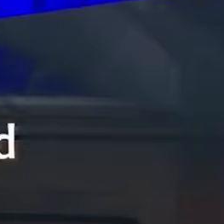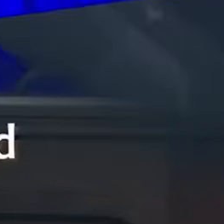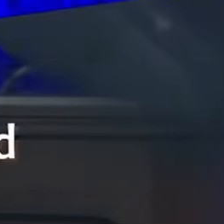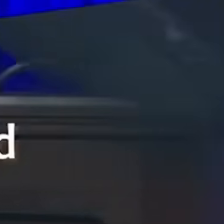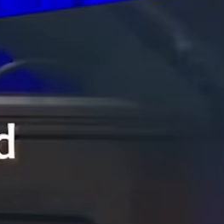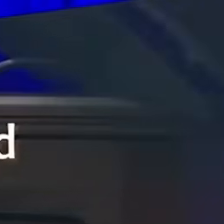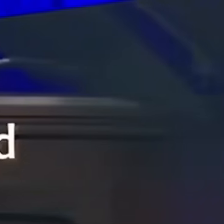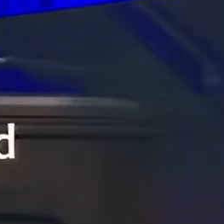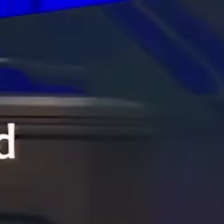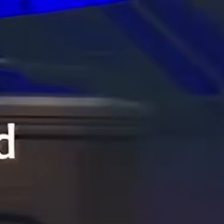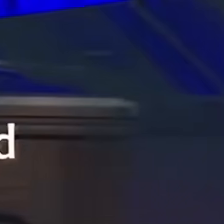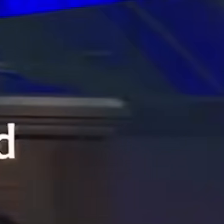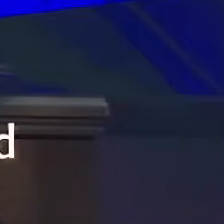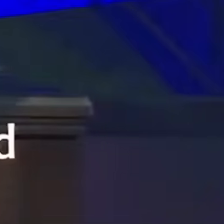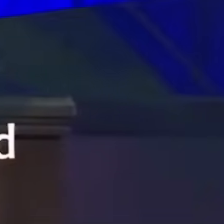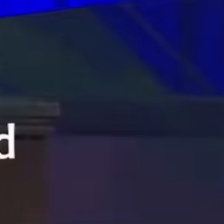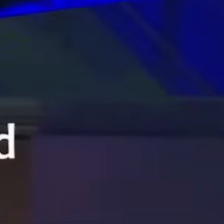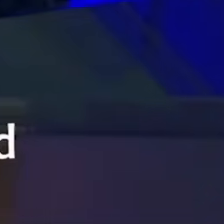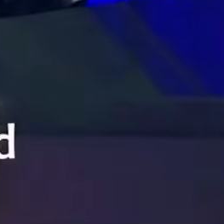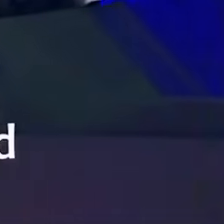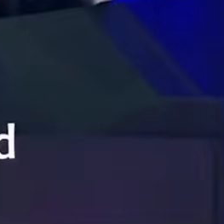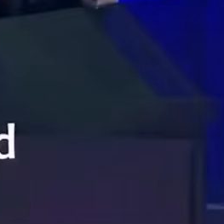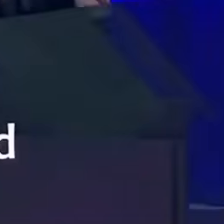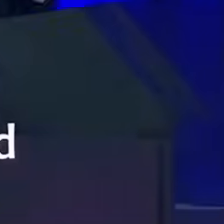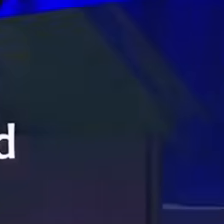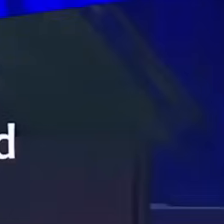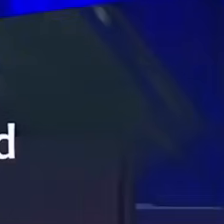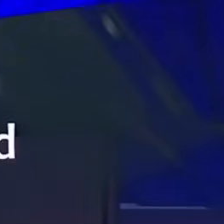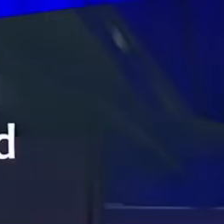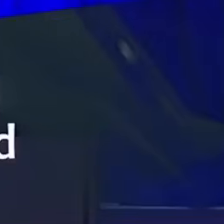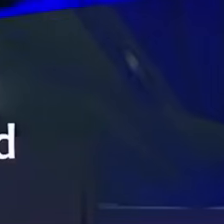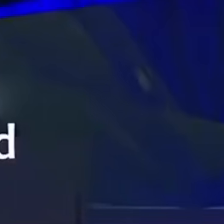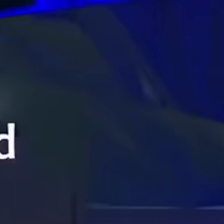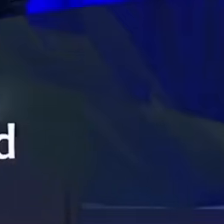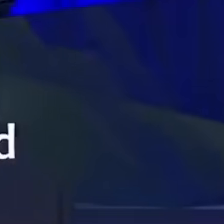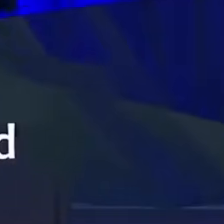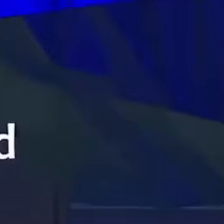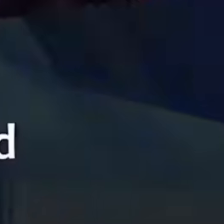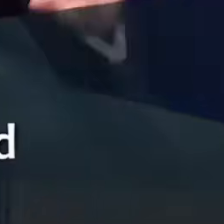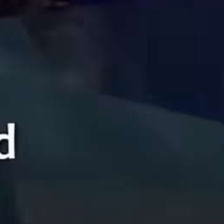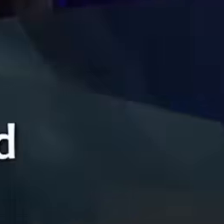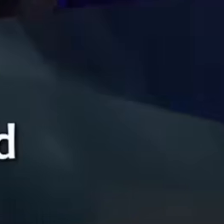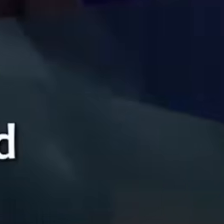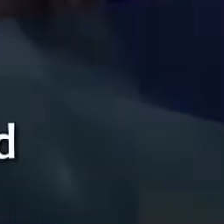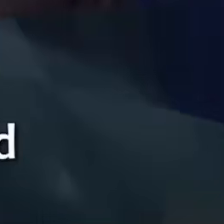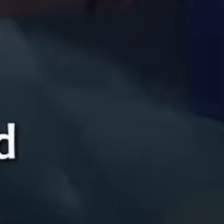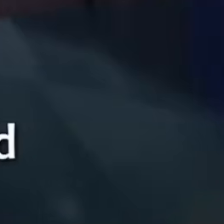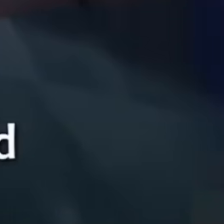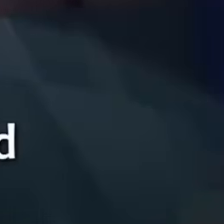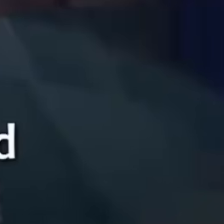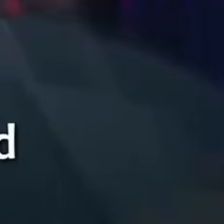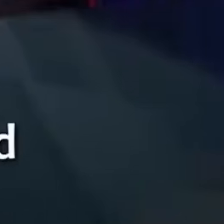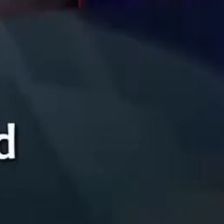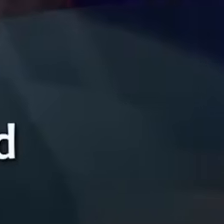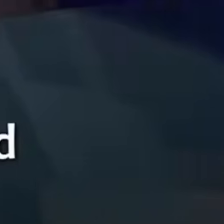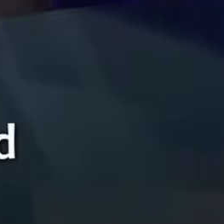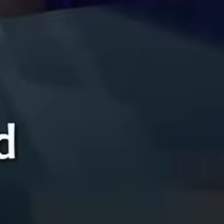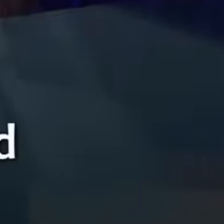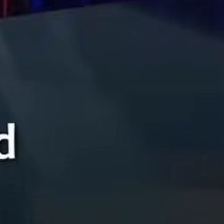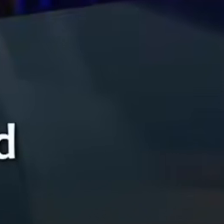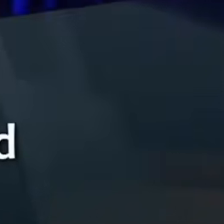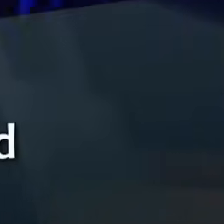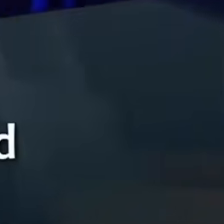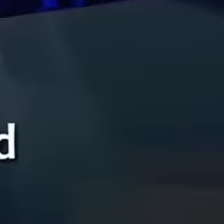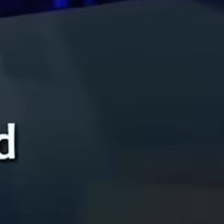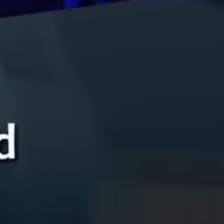He's writing from Jerusalem to Babylon. He sends them this letter. It's a text message from Jerusalem. And when he sends it to them, he